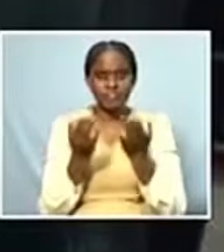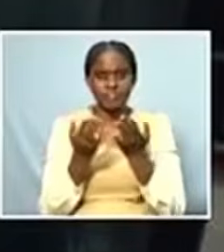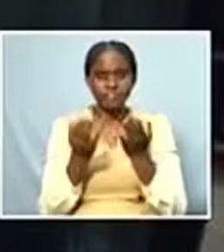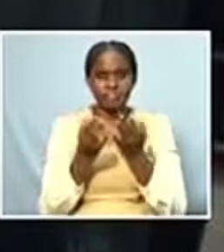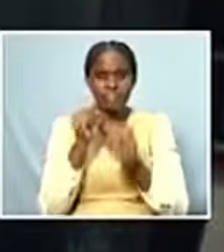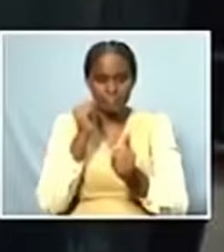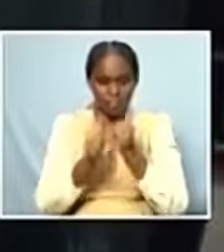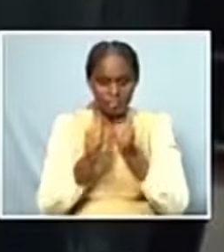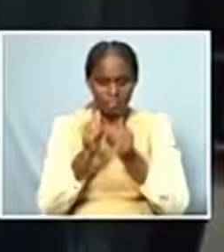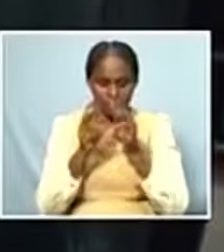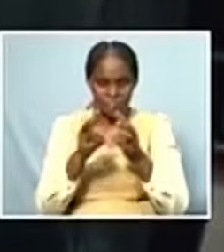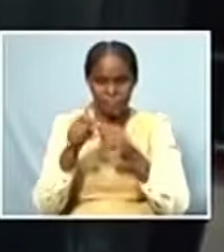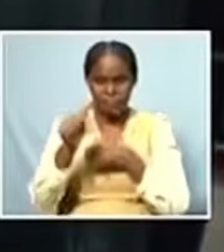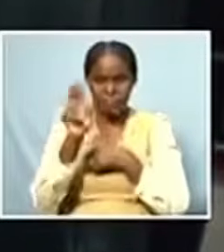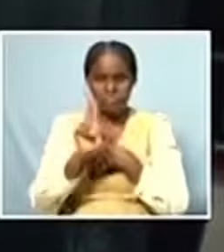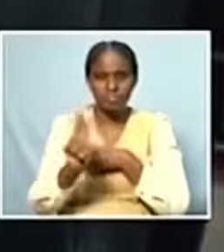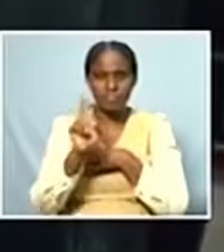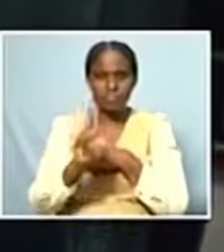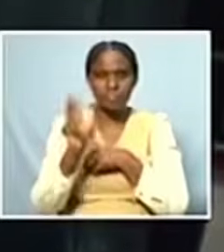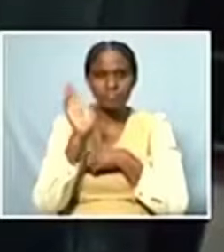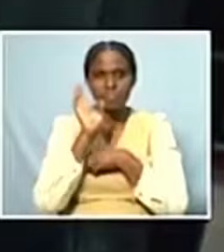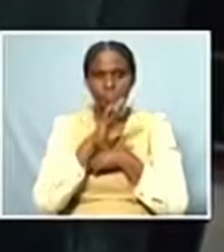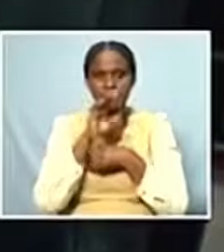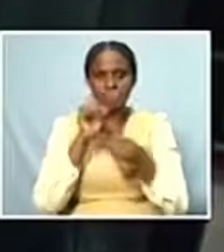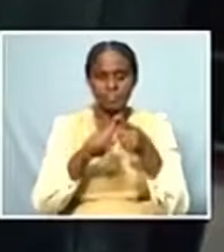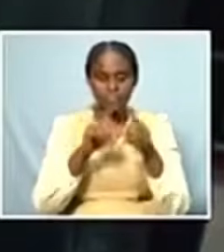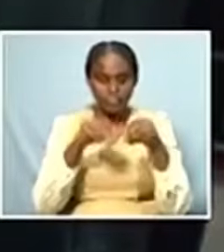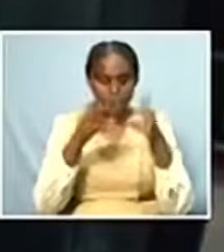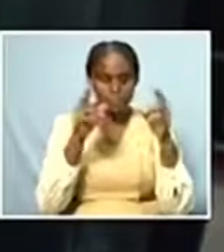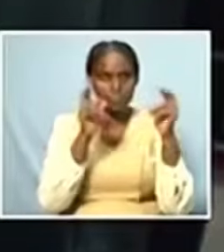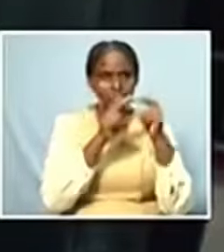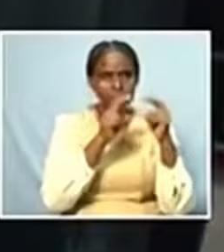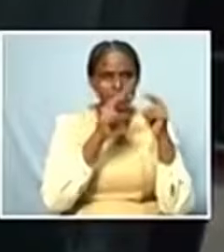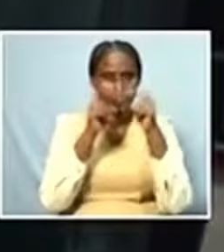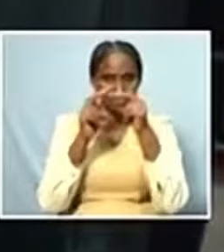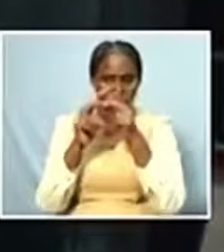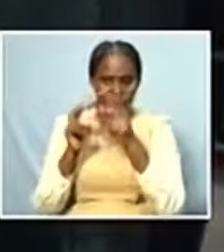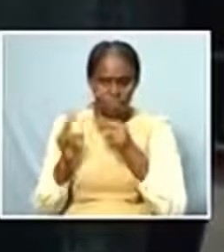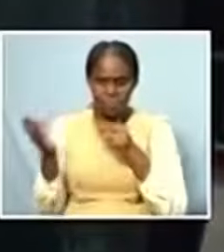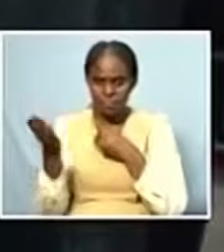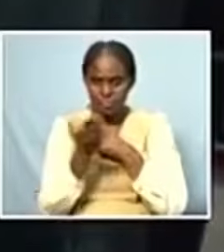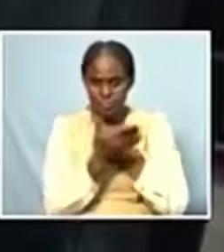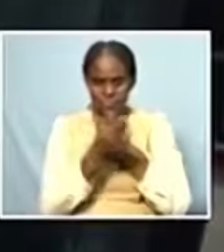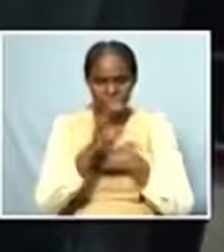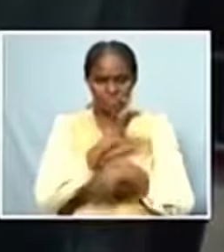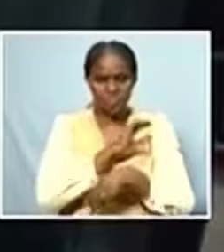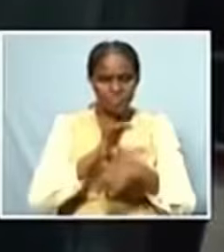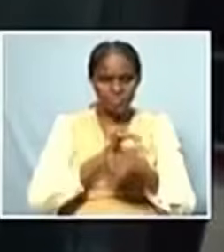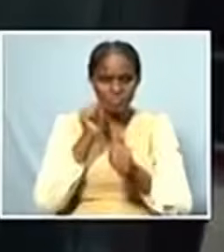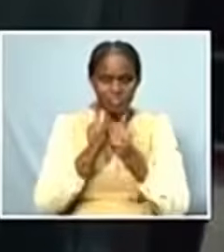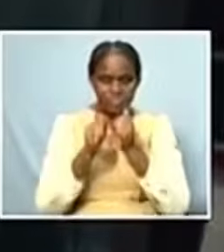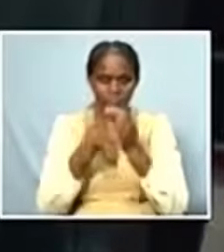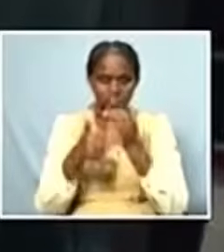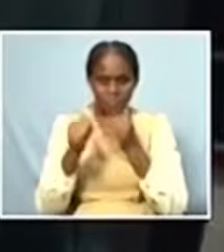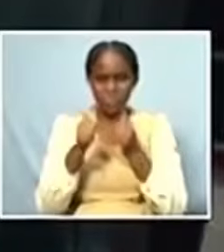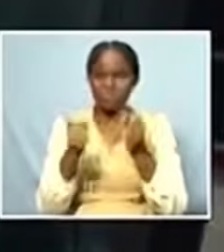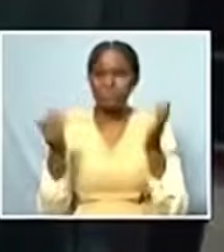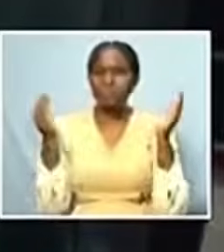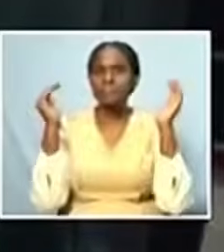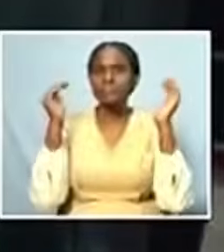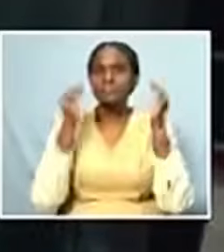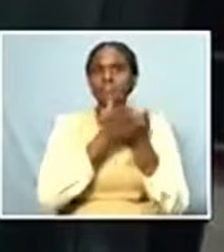Which criteria did you use to give contracts to these companies which terribly